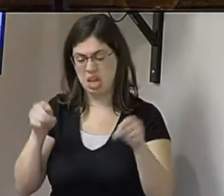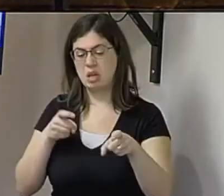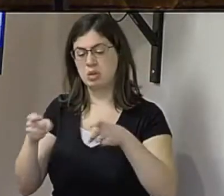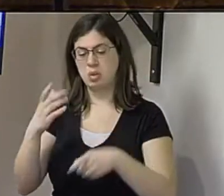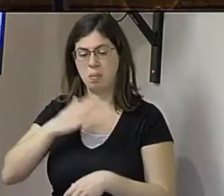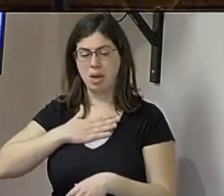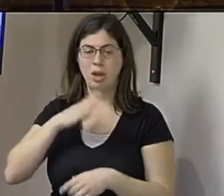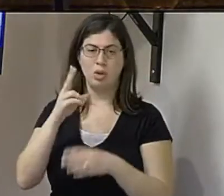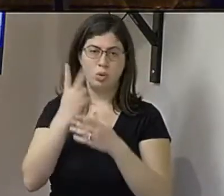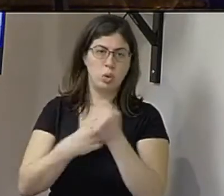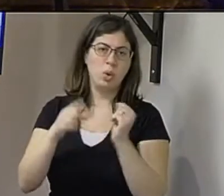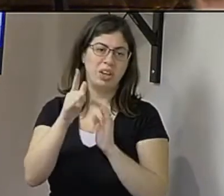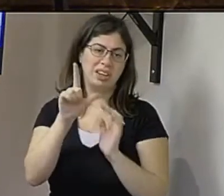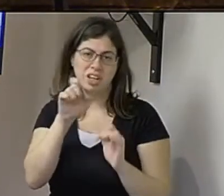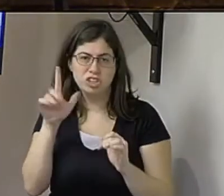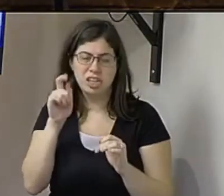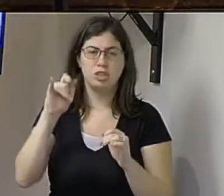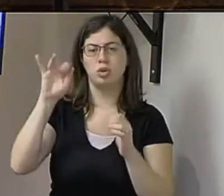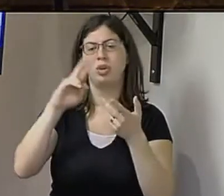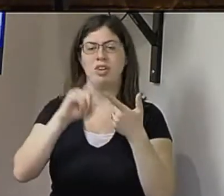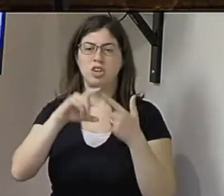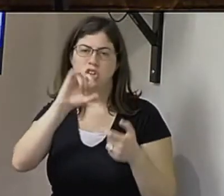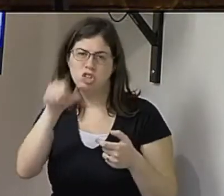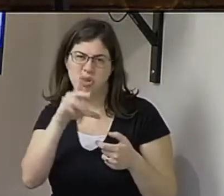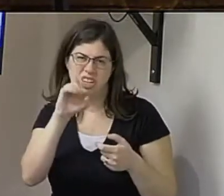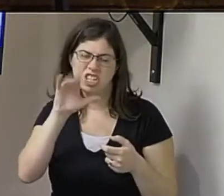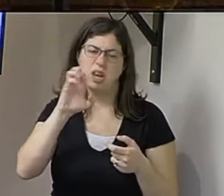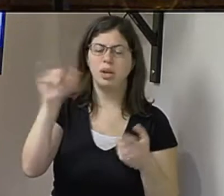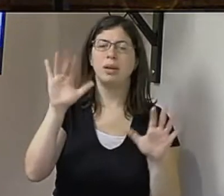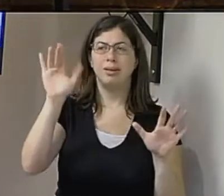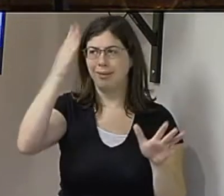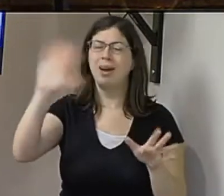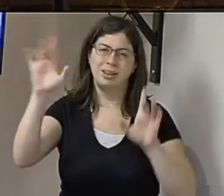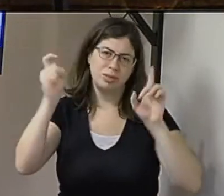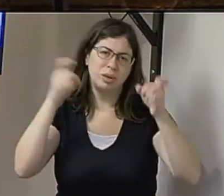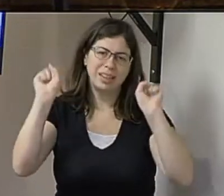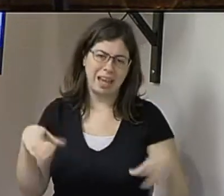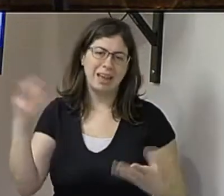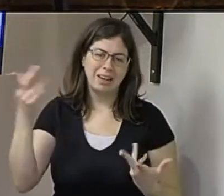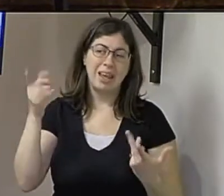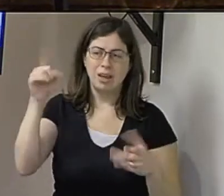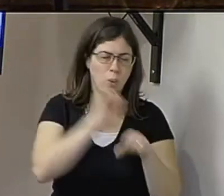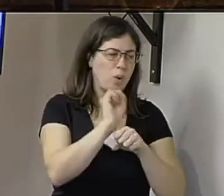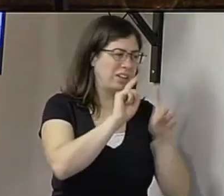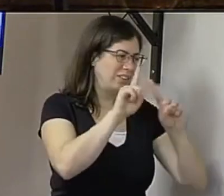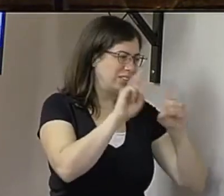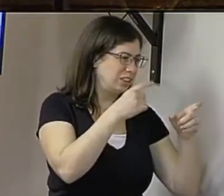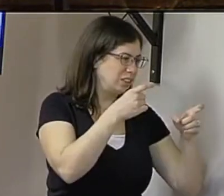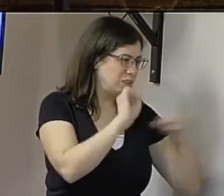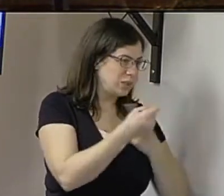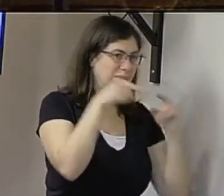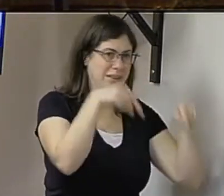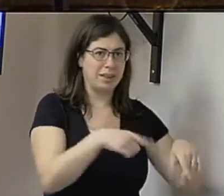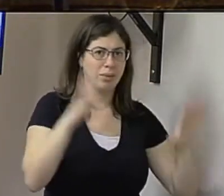dual legislature and some judiciary, right? Like, I think God's got that covered because he's been able to work in situations that are as outlandish as this.